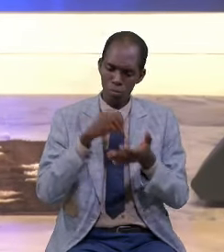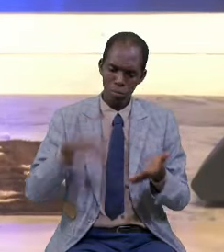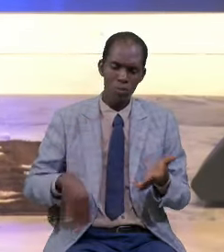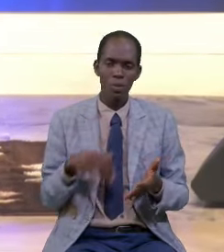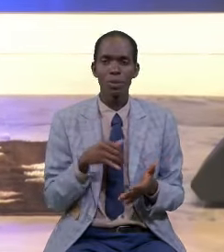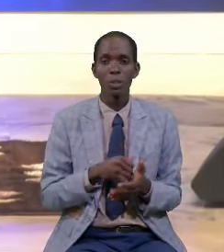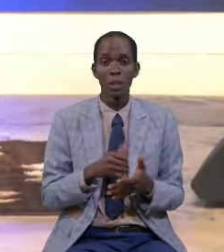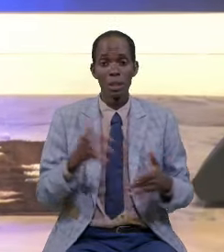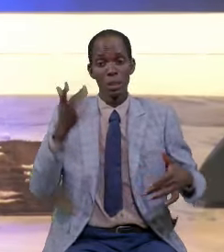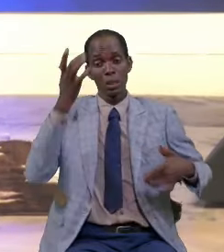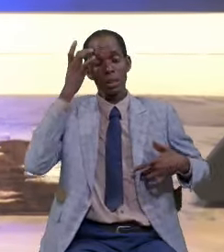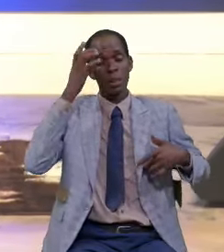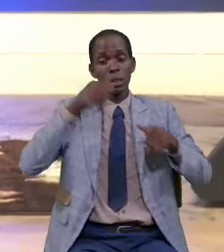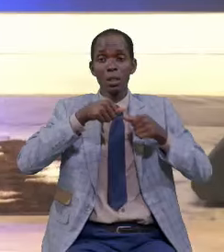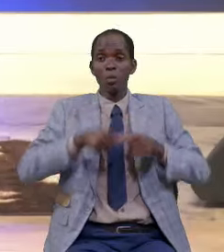Sickness out.